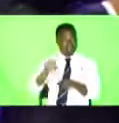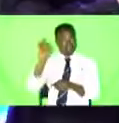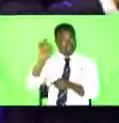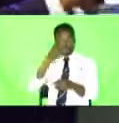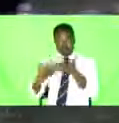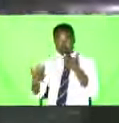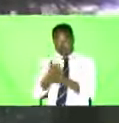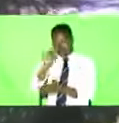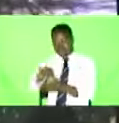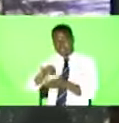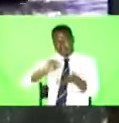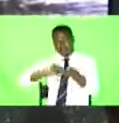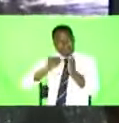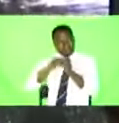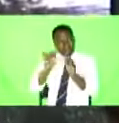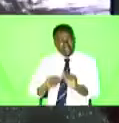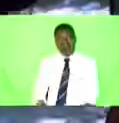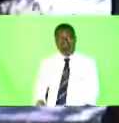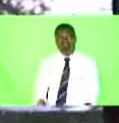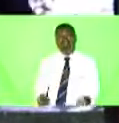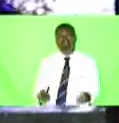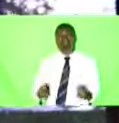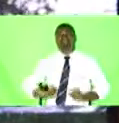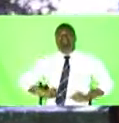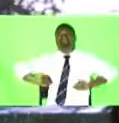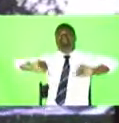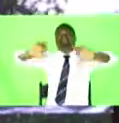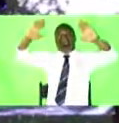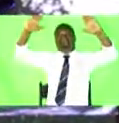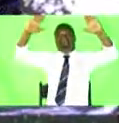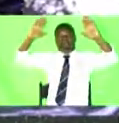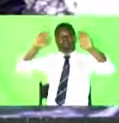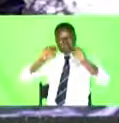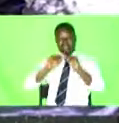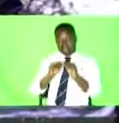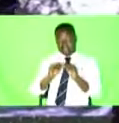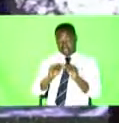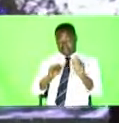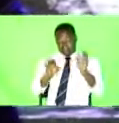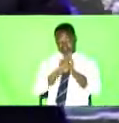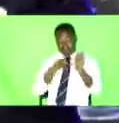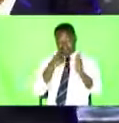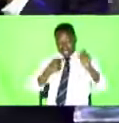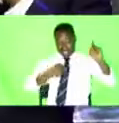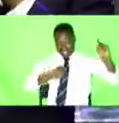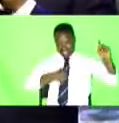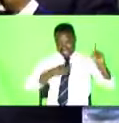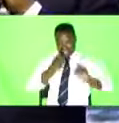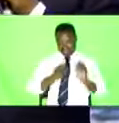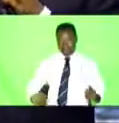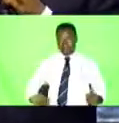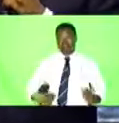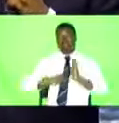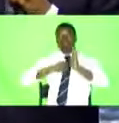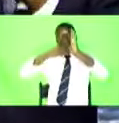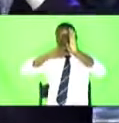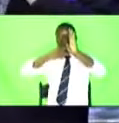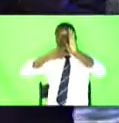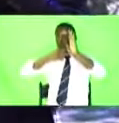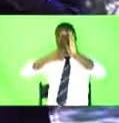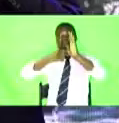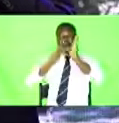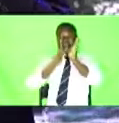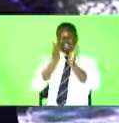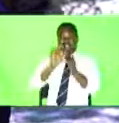gospel, it means we are lifting him up. And the Bible says that if I'm lifted up, says Jesus, I will